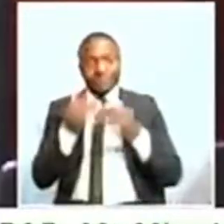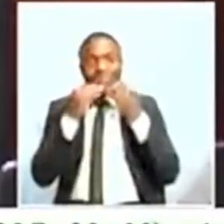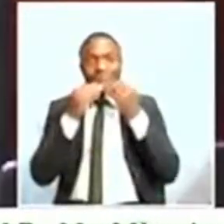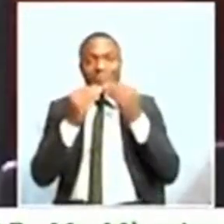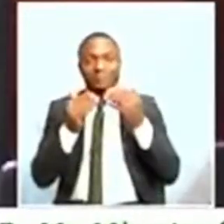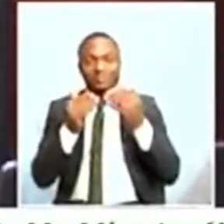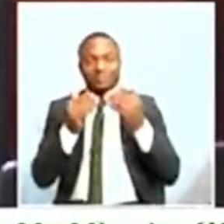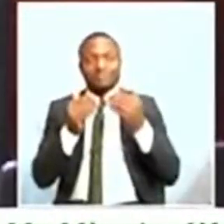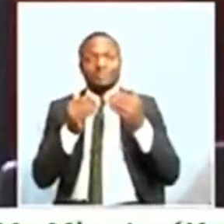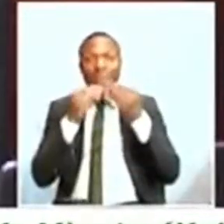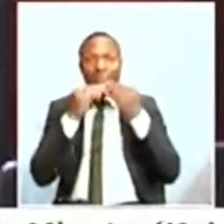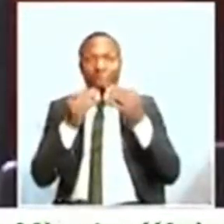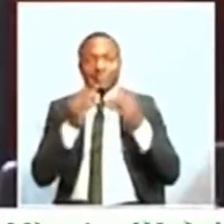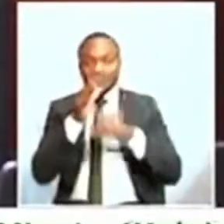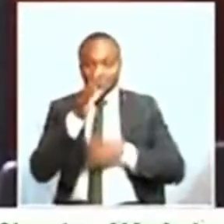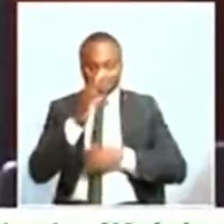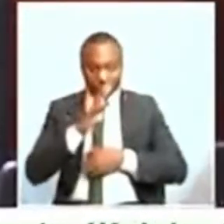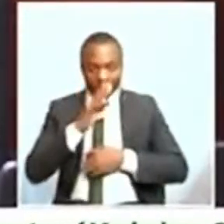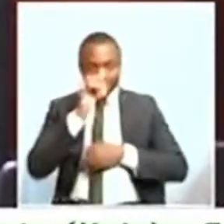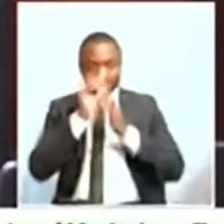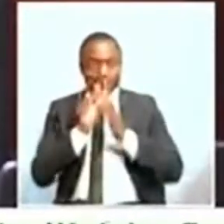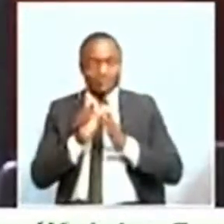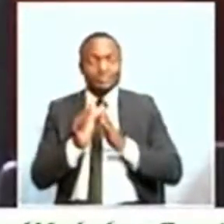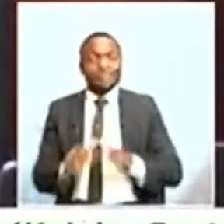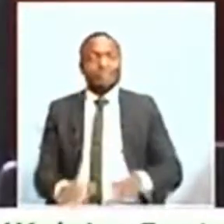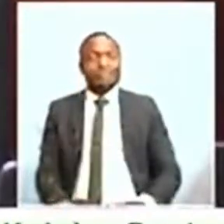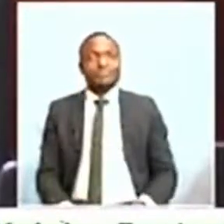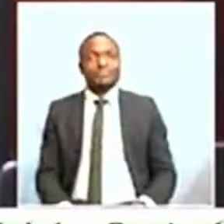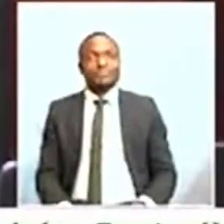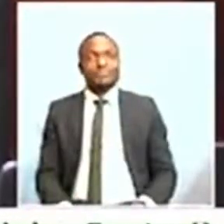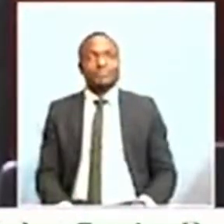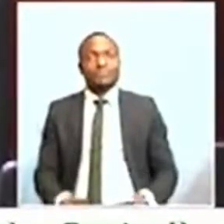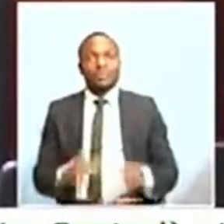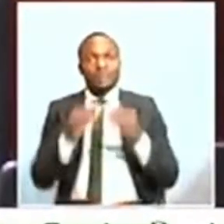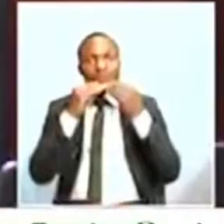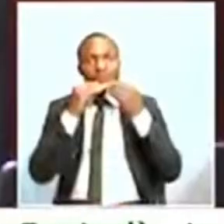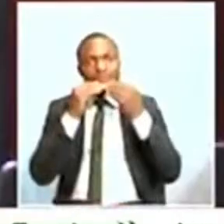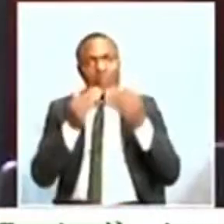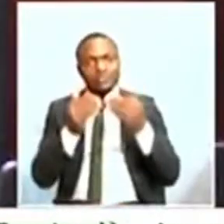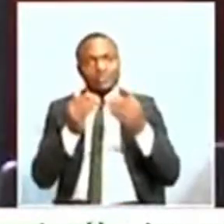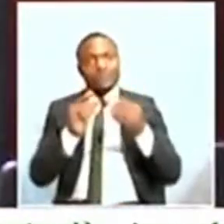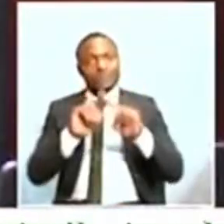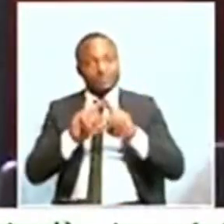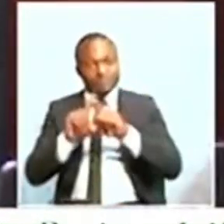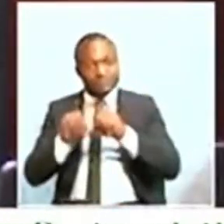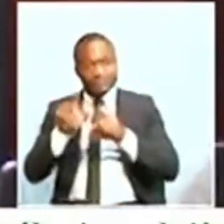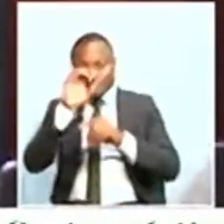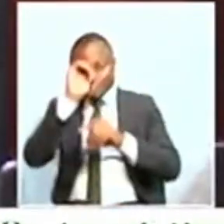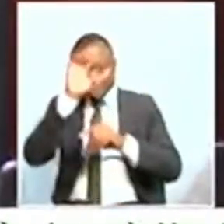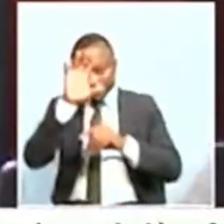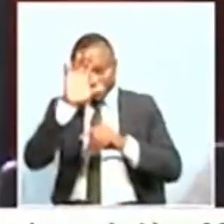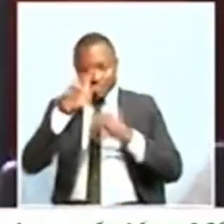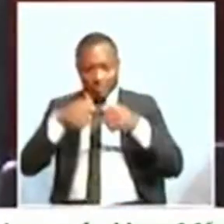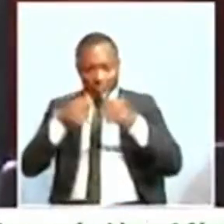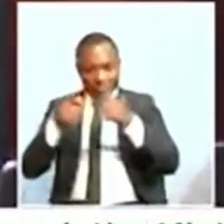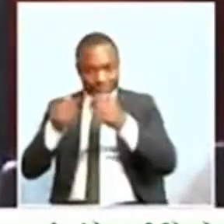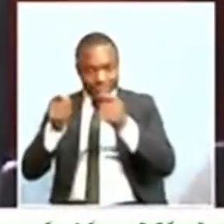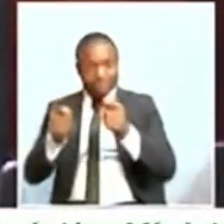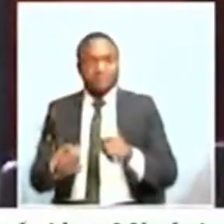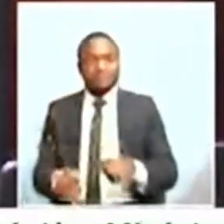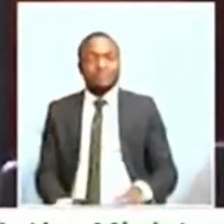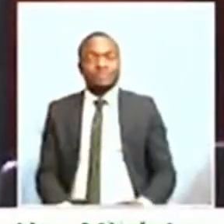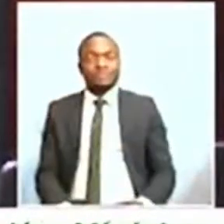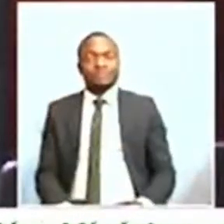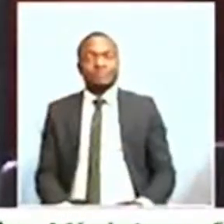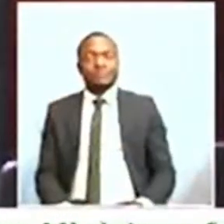Thank you. I'm grateful, Madam Speaker. Honorable Minister, we actually do appreciate a number of mines that have actually opened up